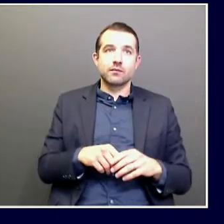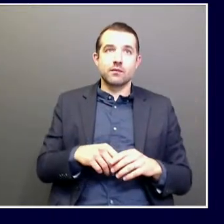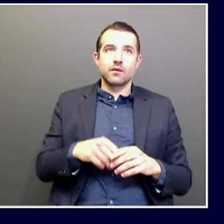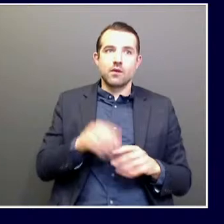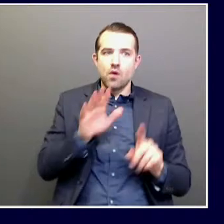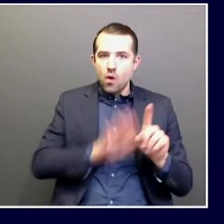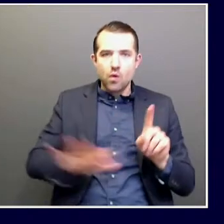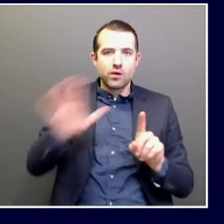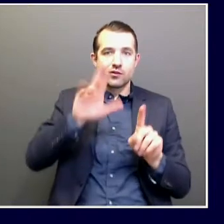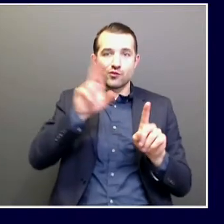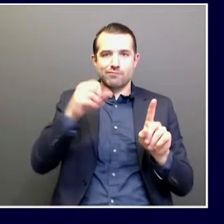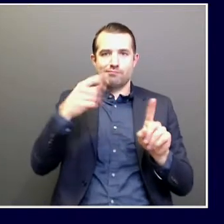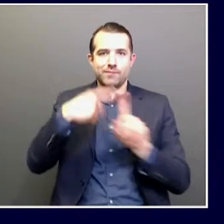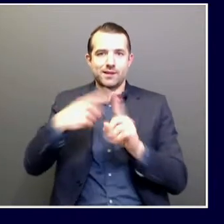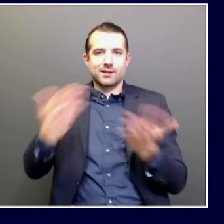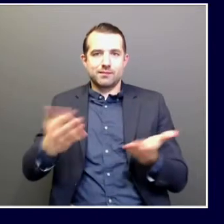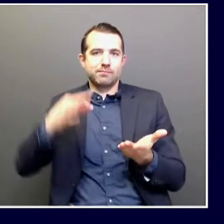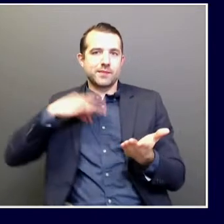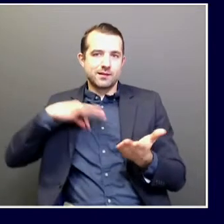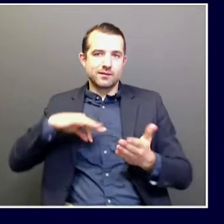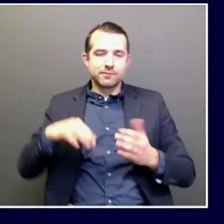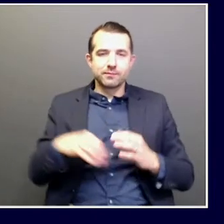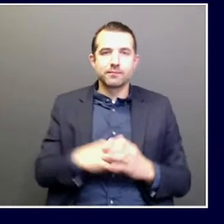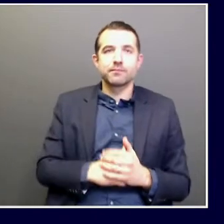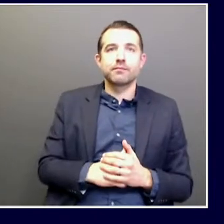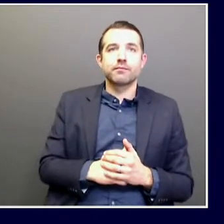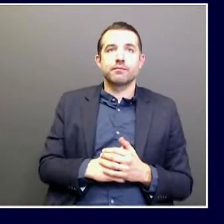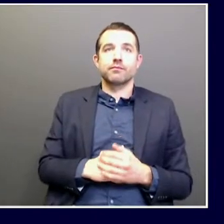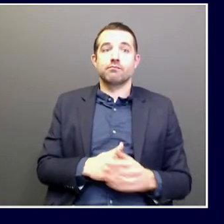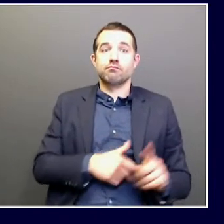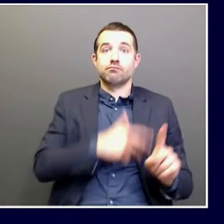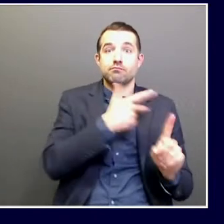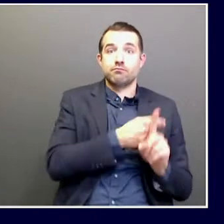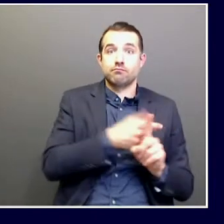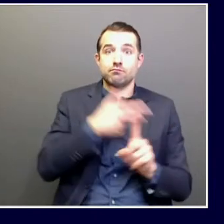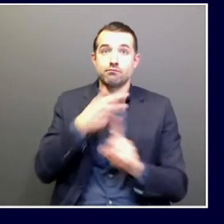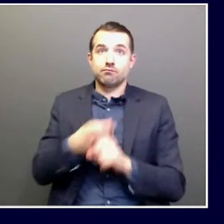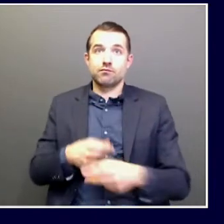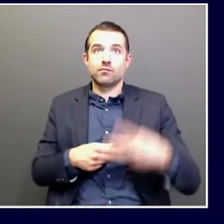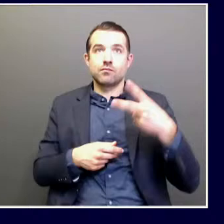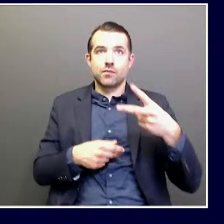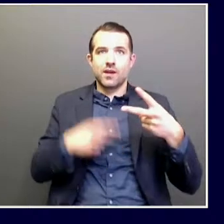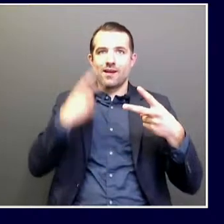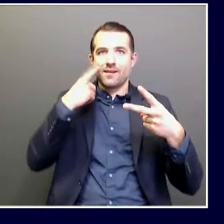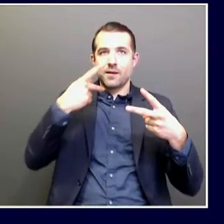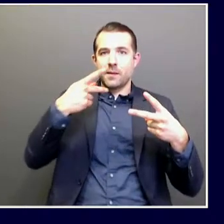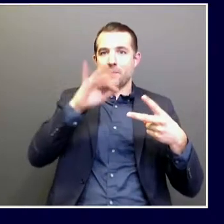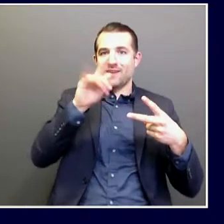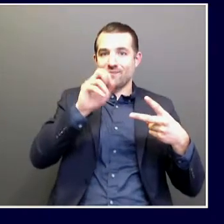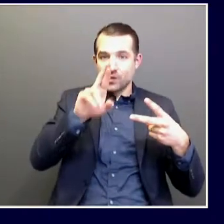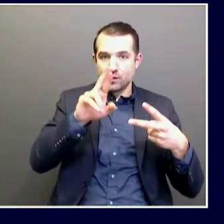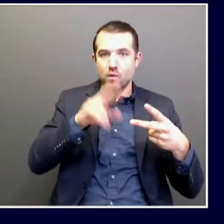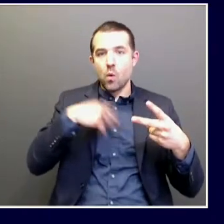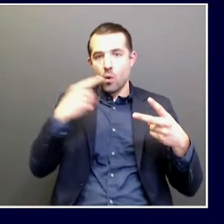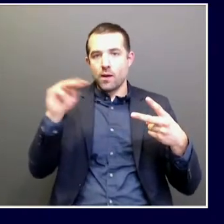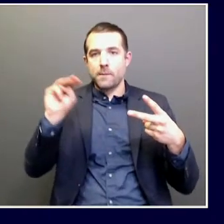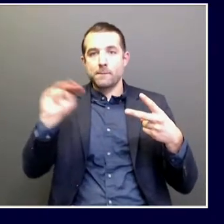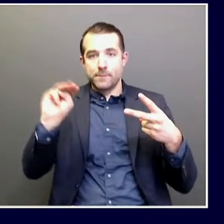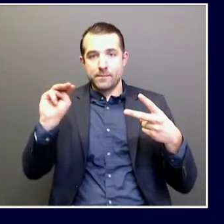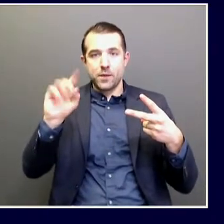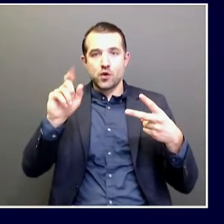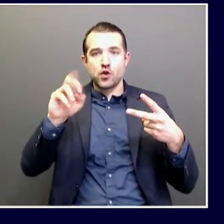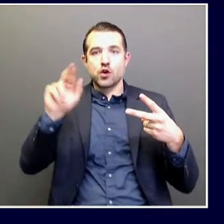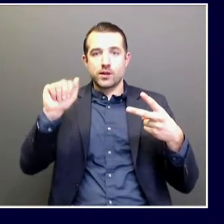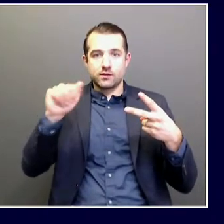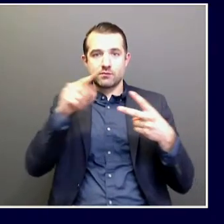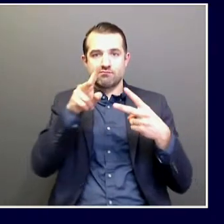weeks after your second shot of Pfizer or Moderna, or 2 weeks after your single shot of J&J. That has not changed.